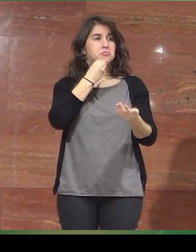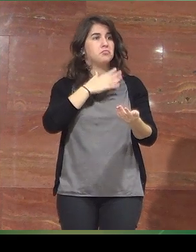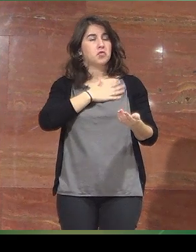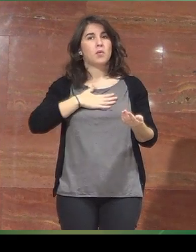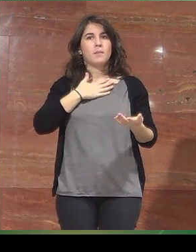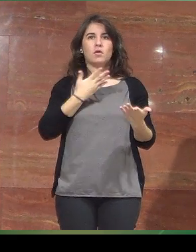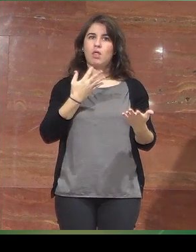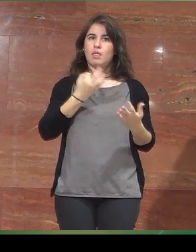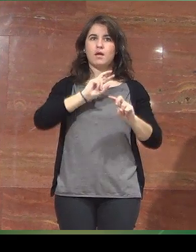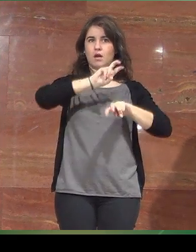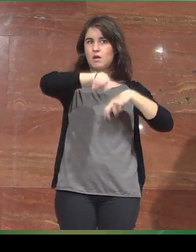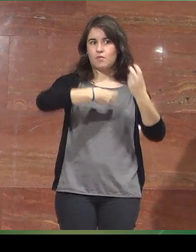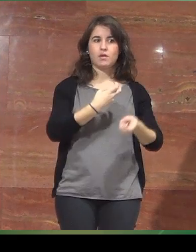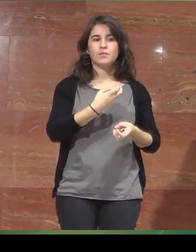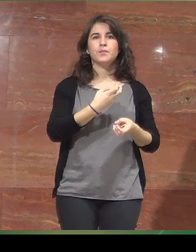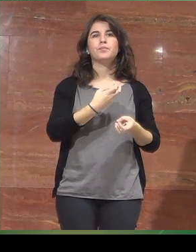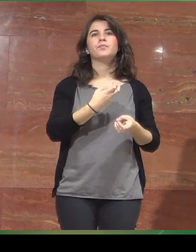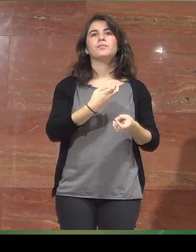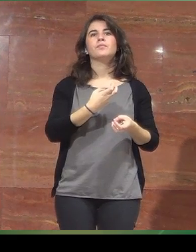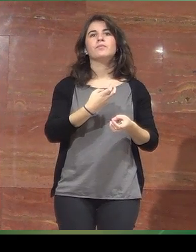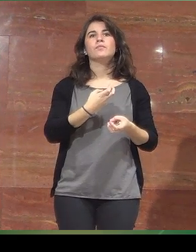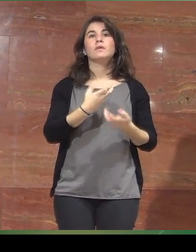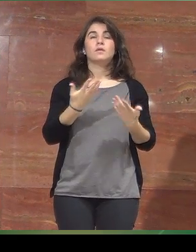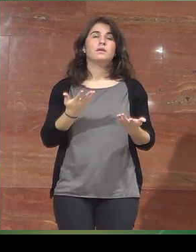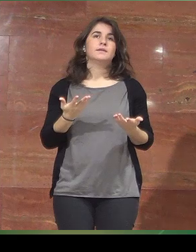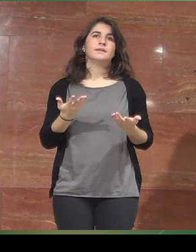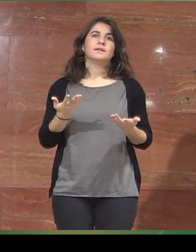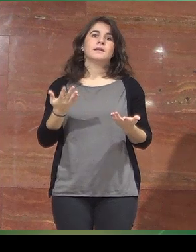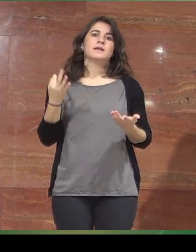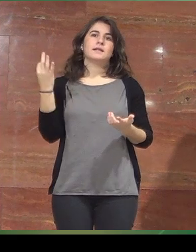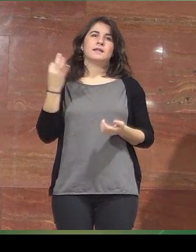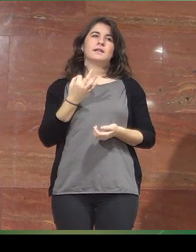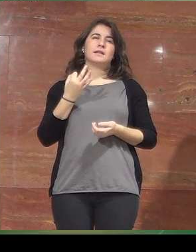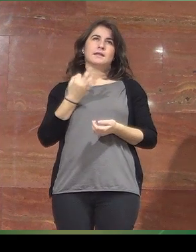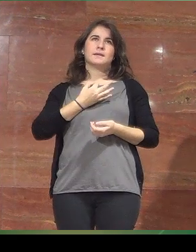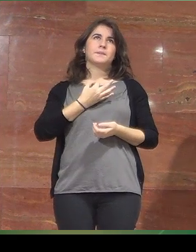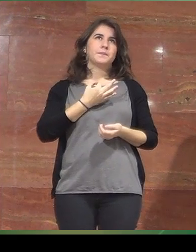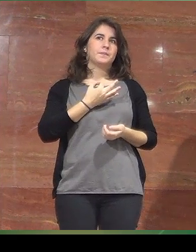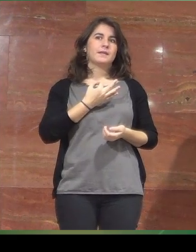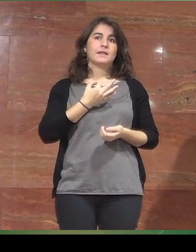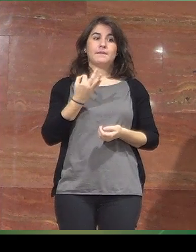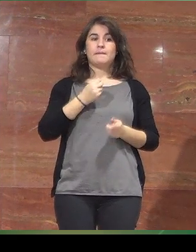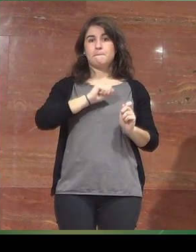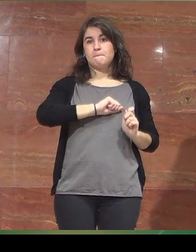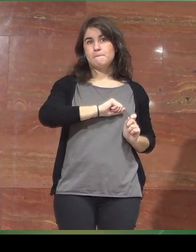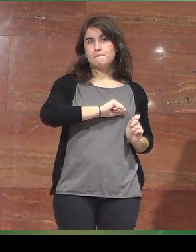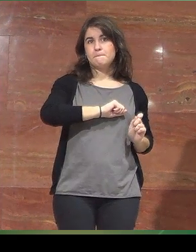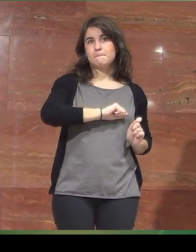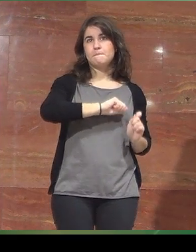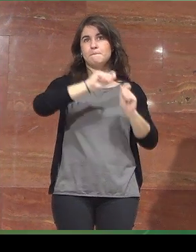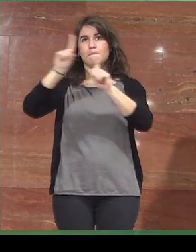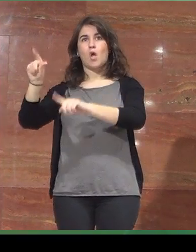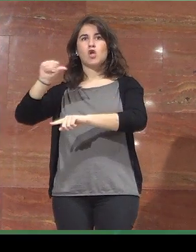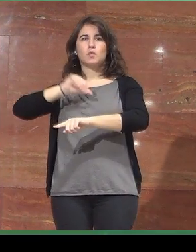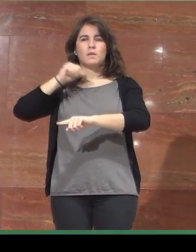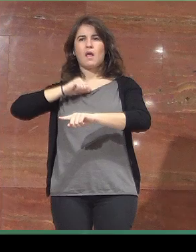in a big hospital. They build a building of 7 levels, and you are in this